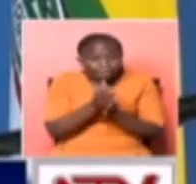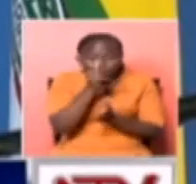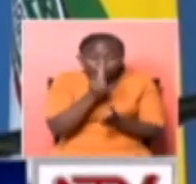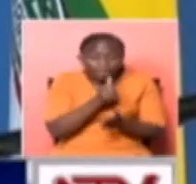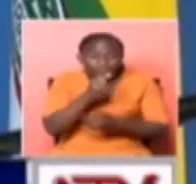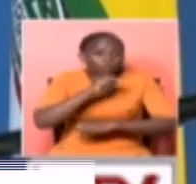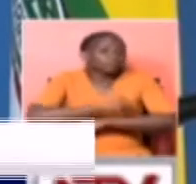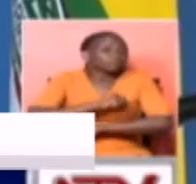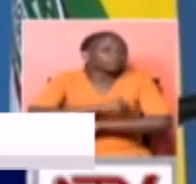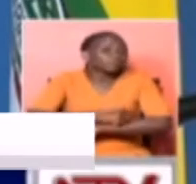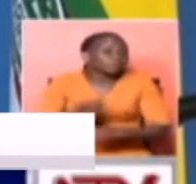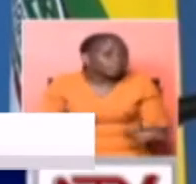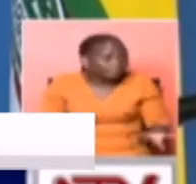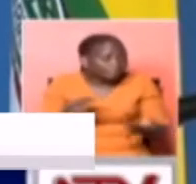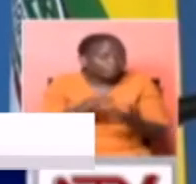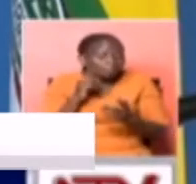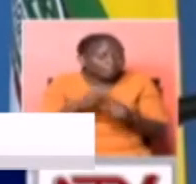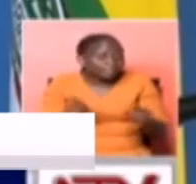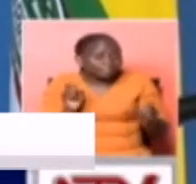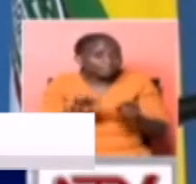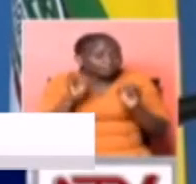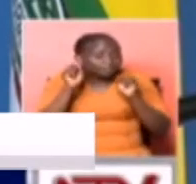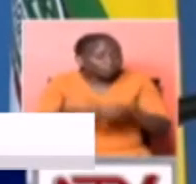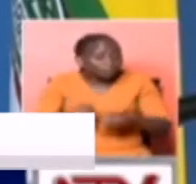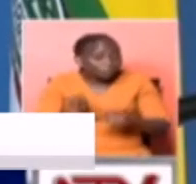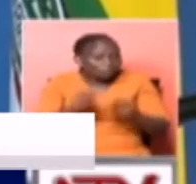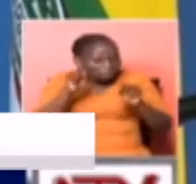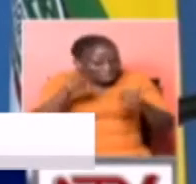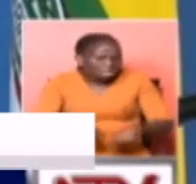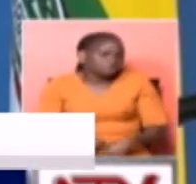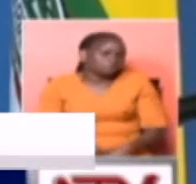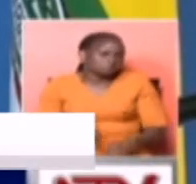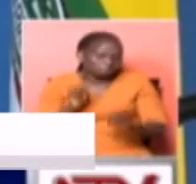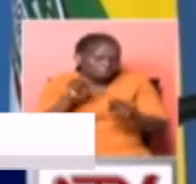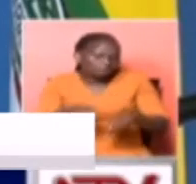If it became necessary, we can mobilize this.